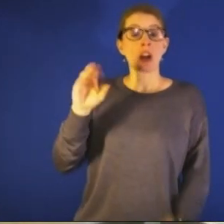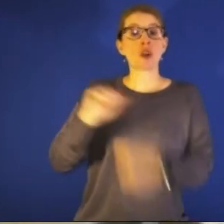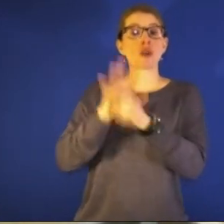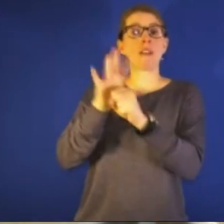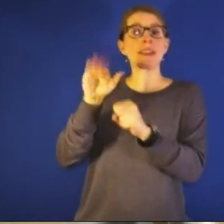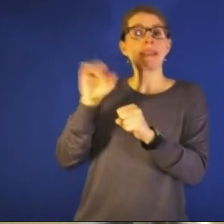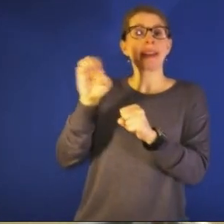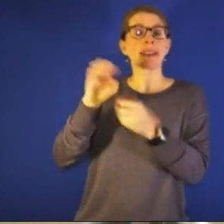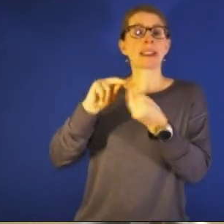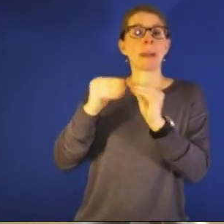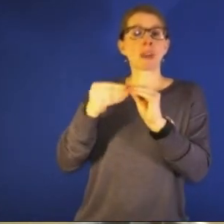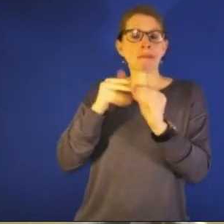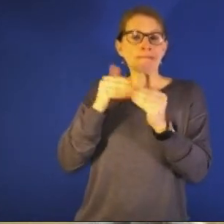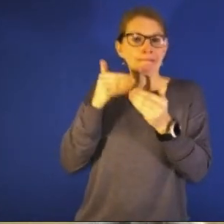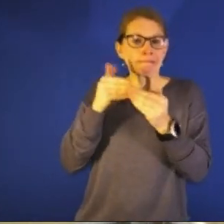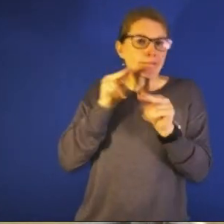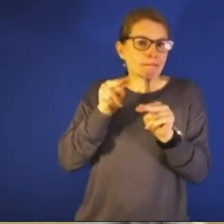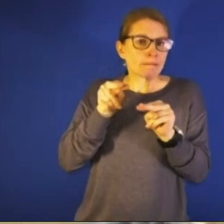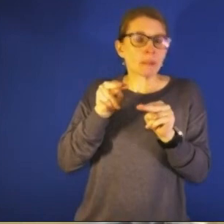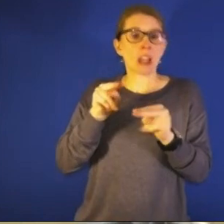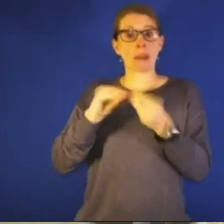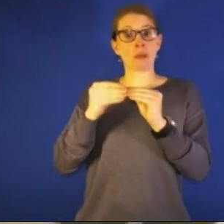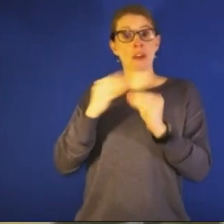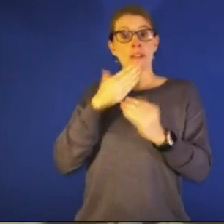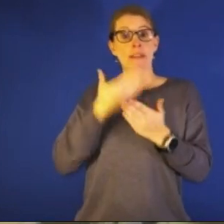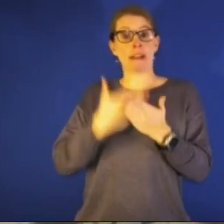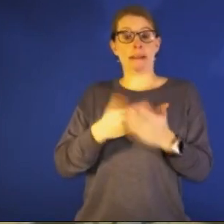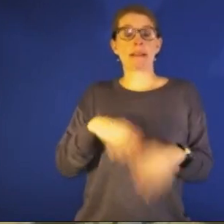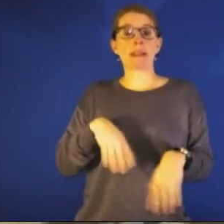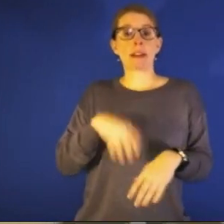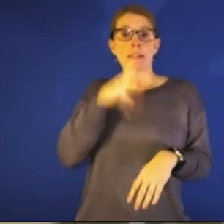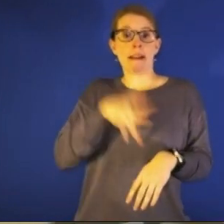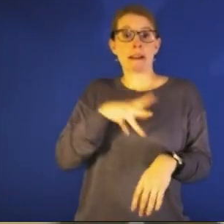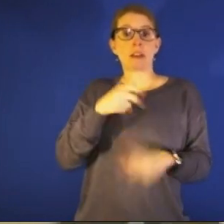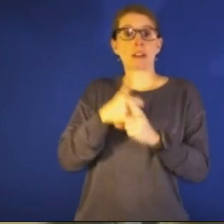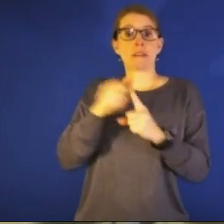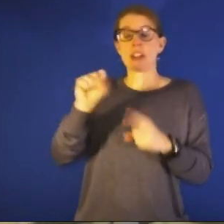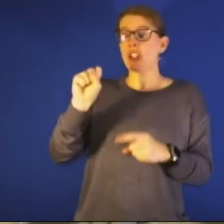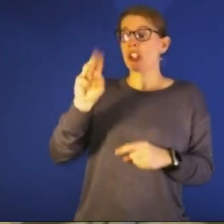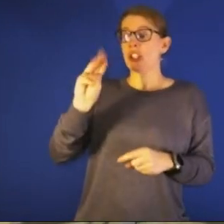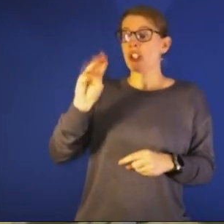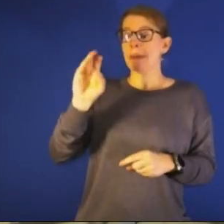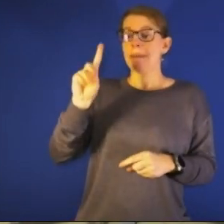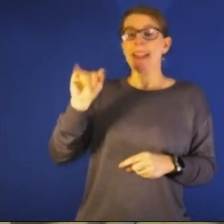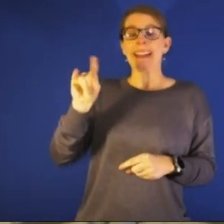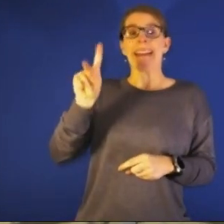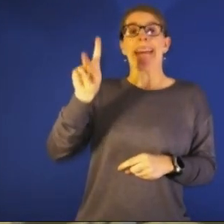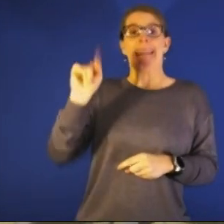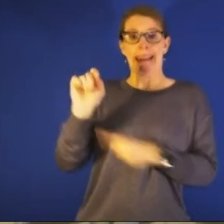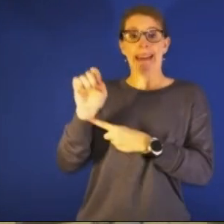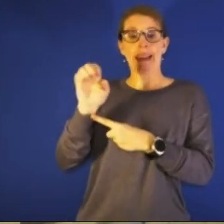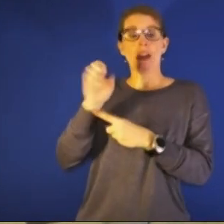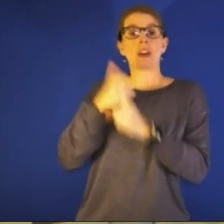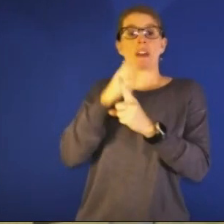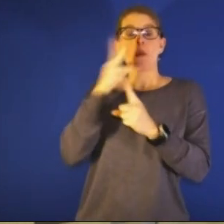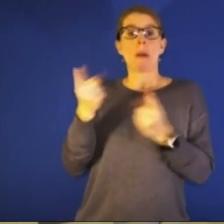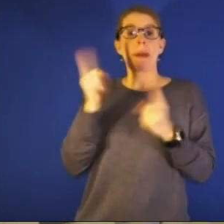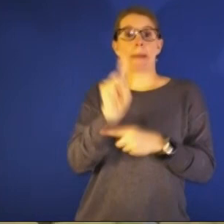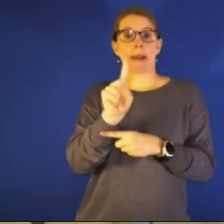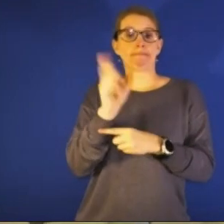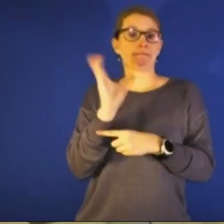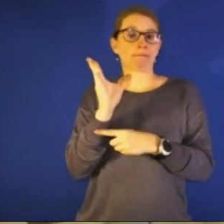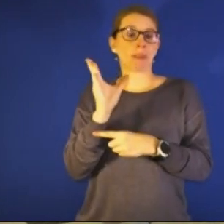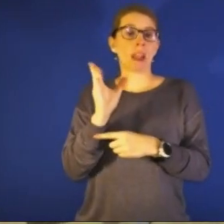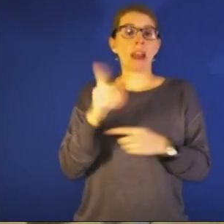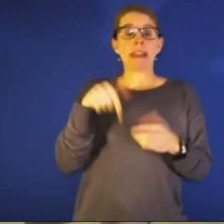closely. In fact, our numbers gal, Dr. Amber Schmidtke, is back with us. We'll discuss what the recent surge shows and what the next few weeks may look like as